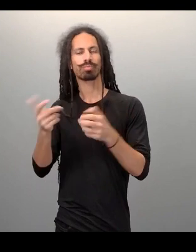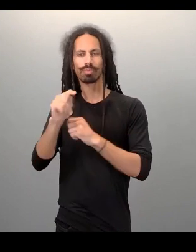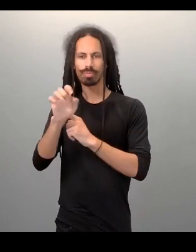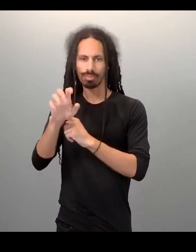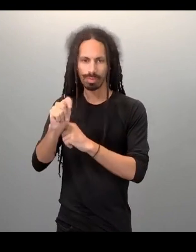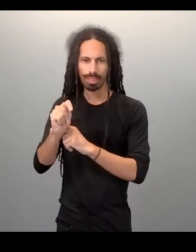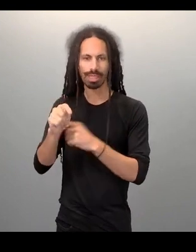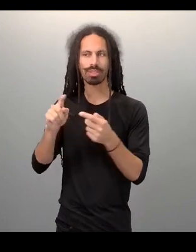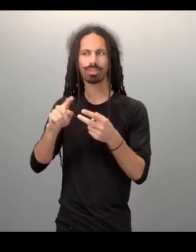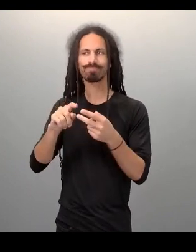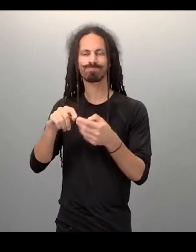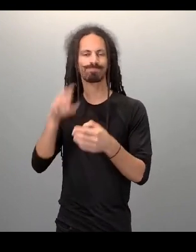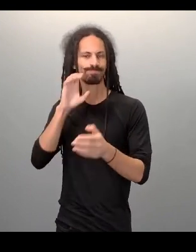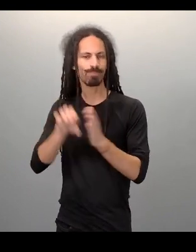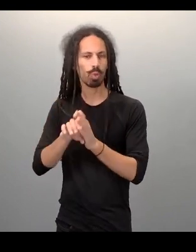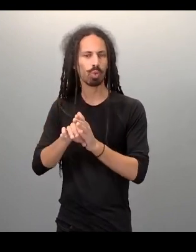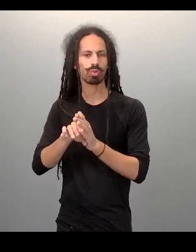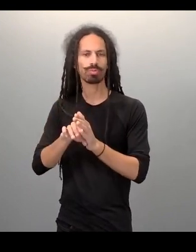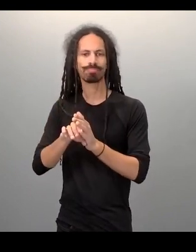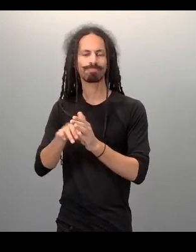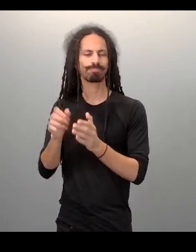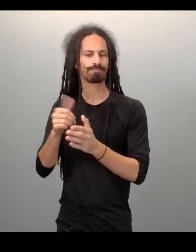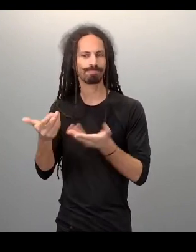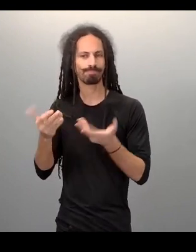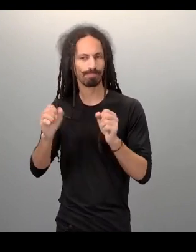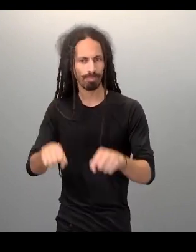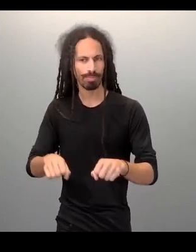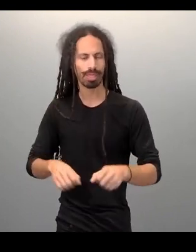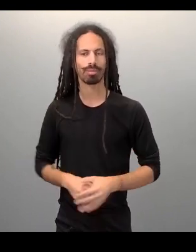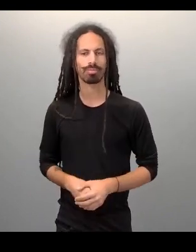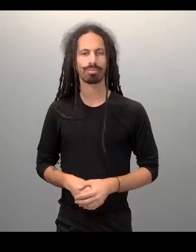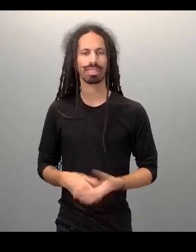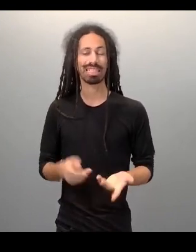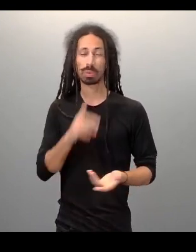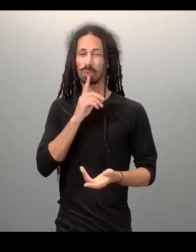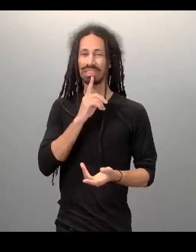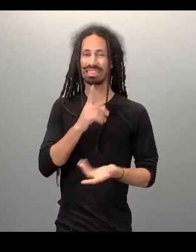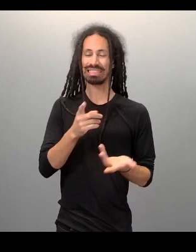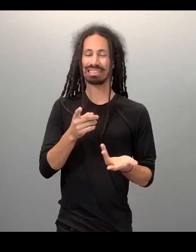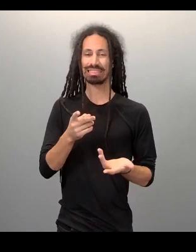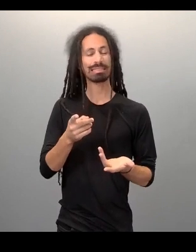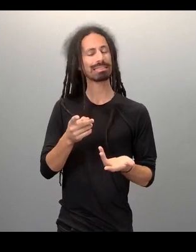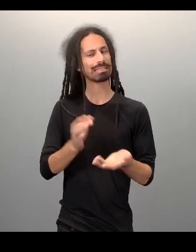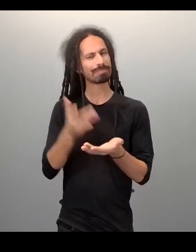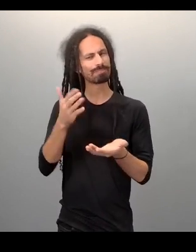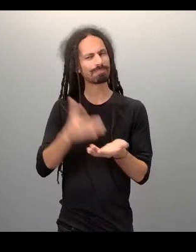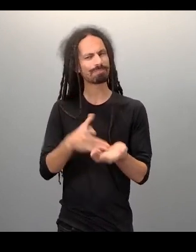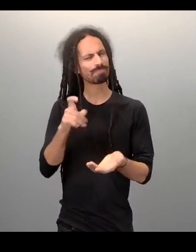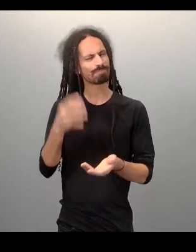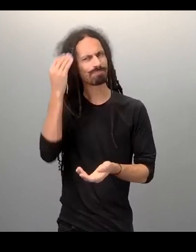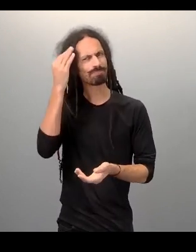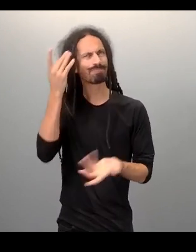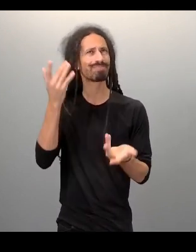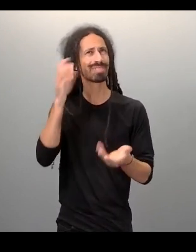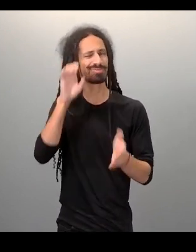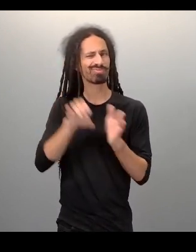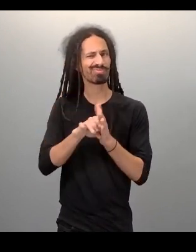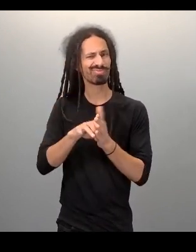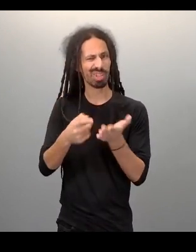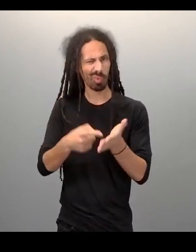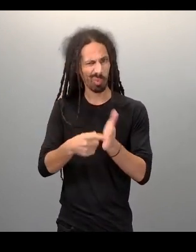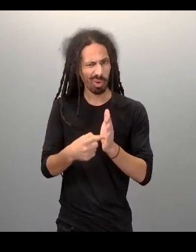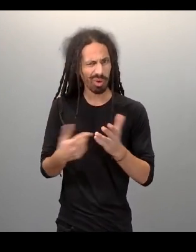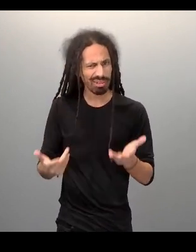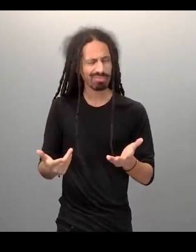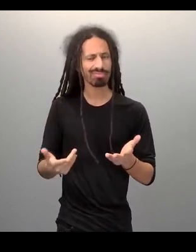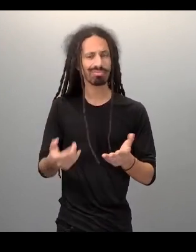say, really think through if an image is even necessary for your email. If it is, then you try